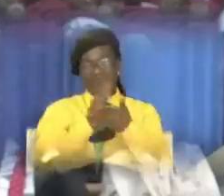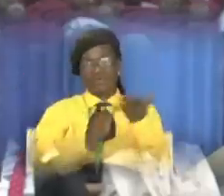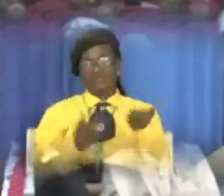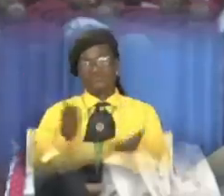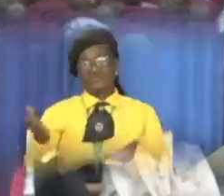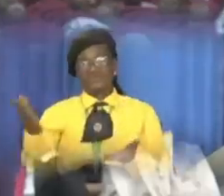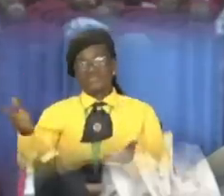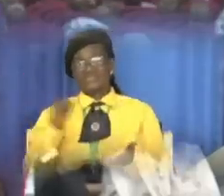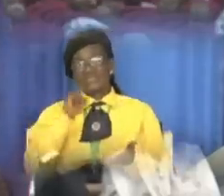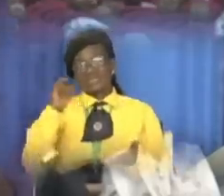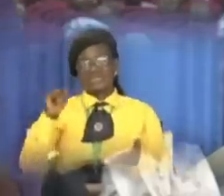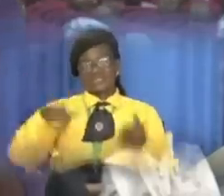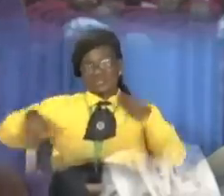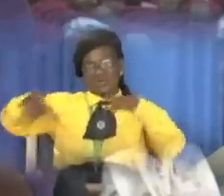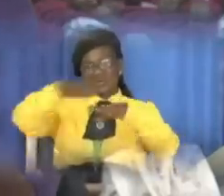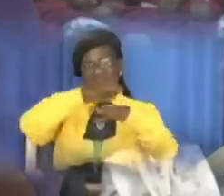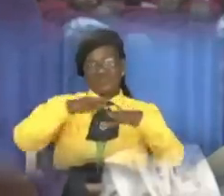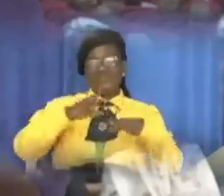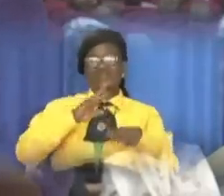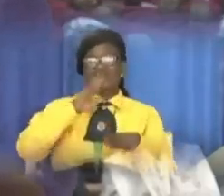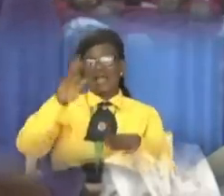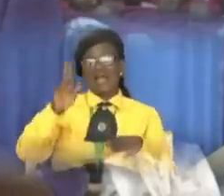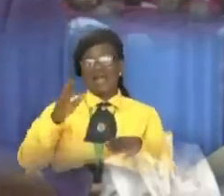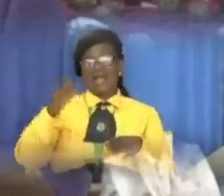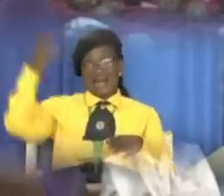light from shining.